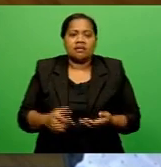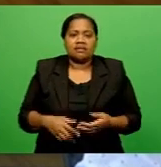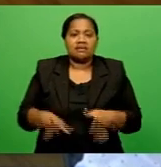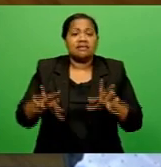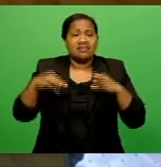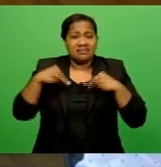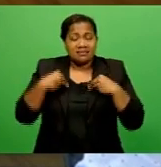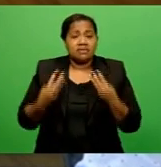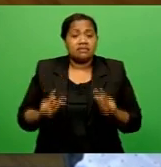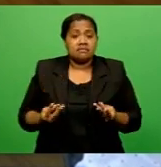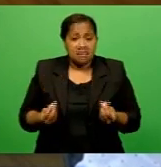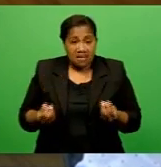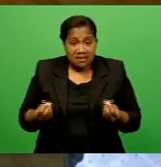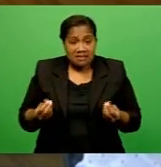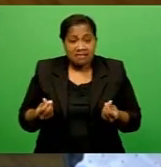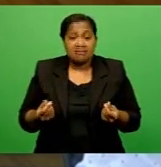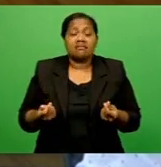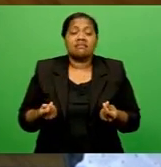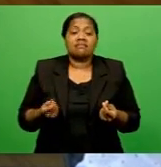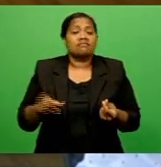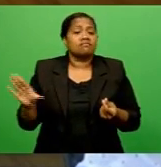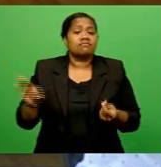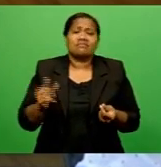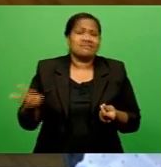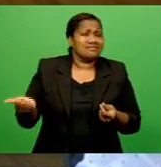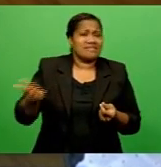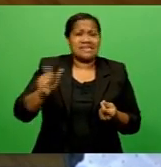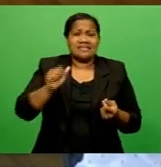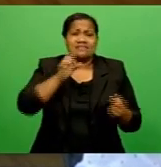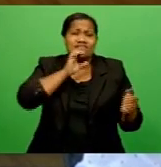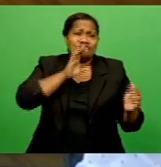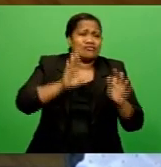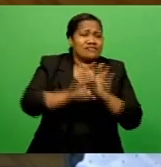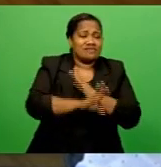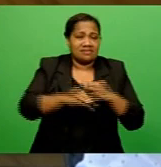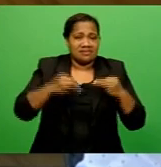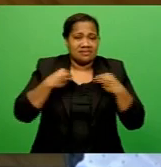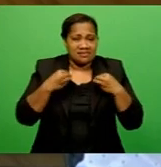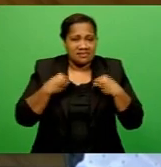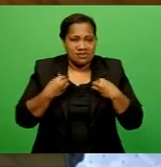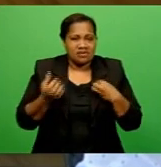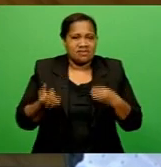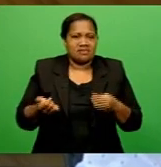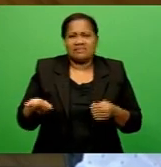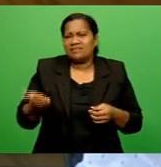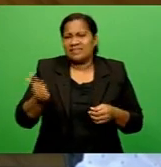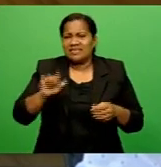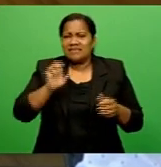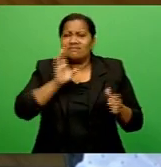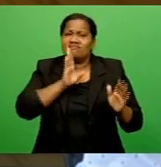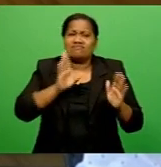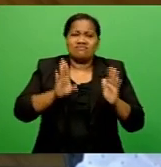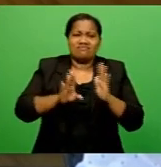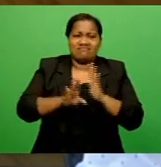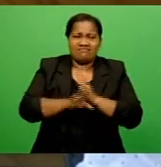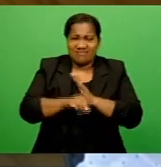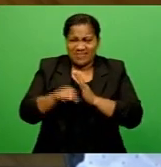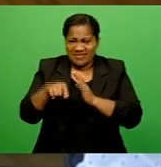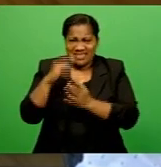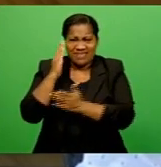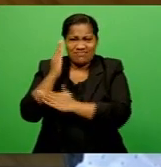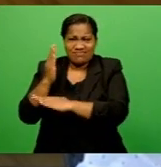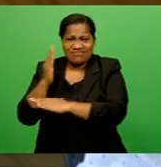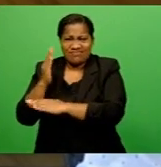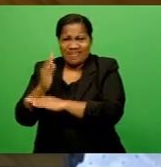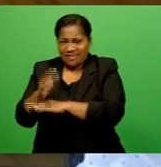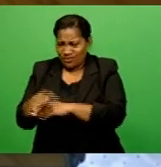accepting money from any private party or any private sawmiller paying money directly or making any sort of deals